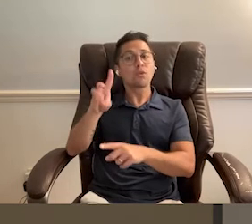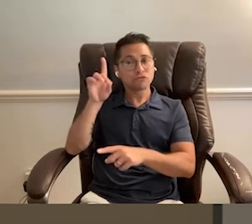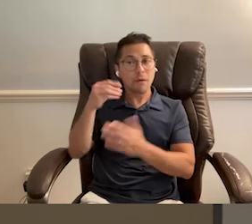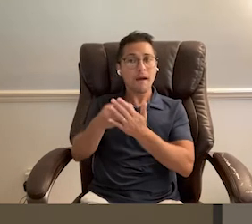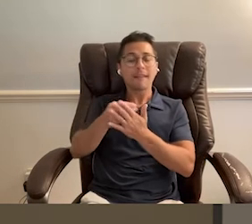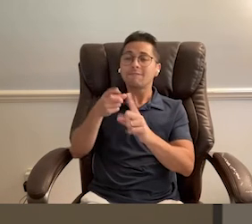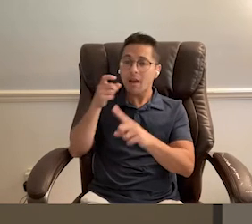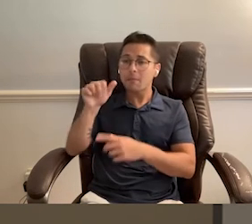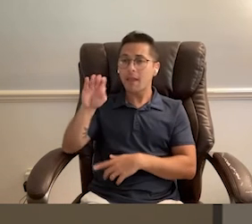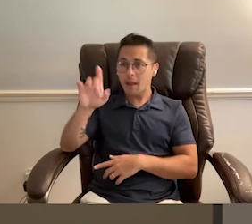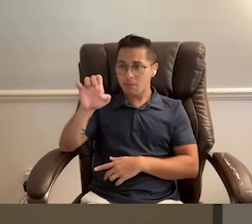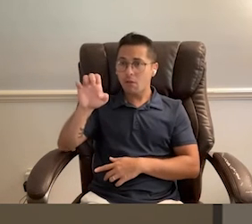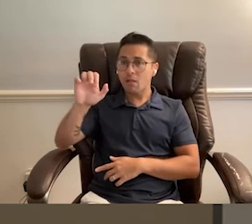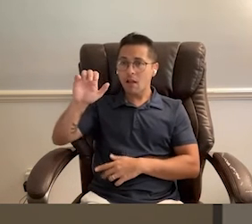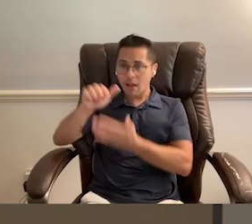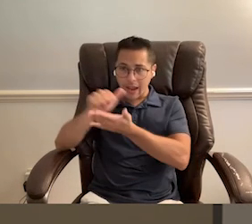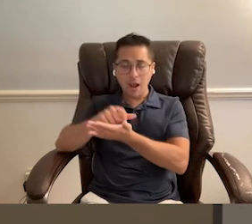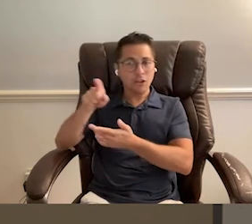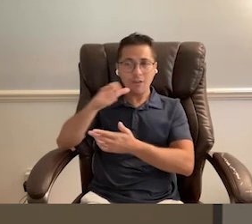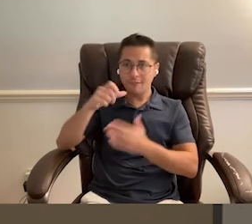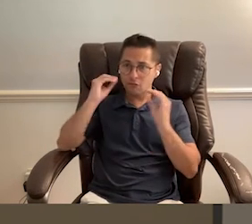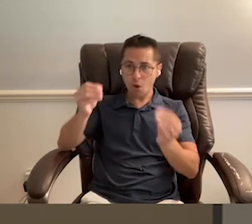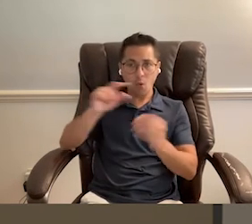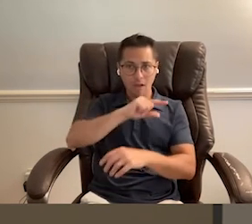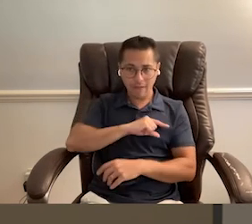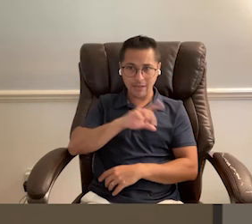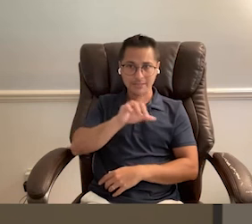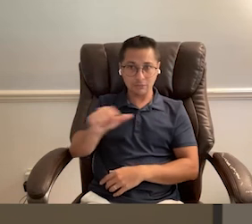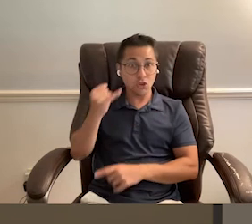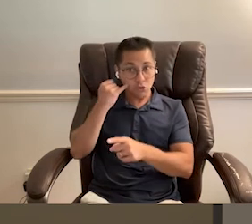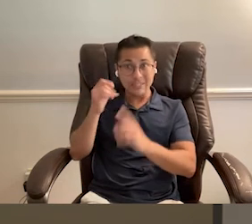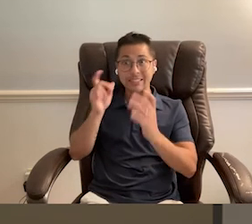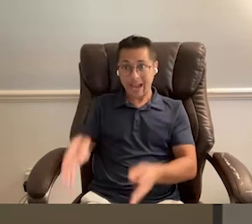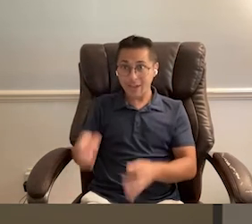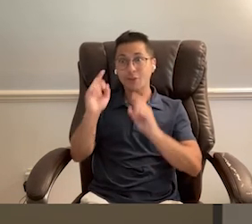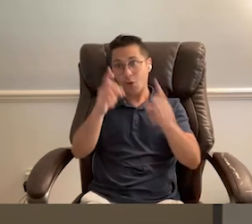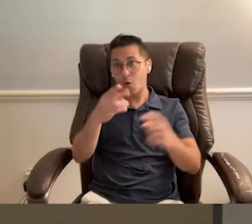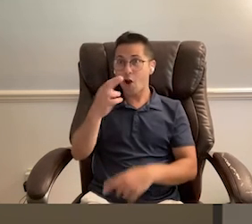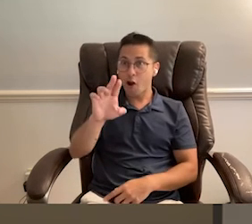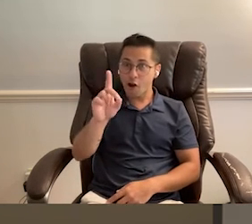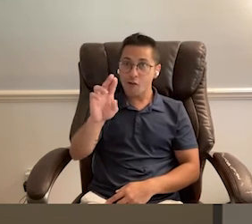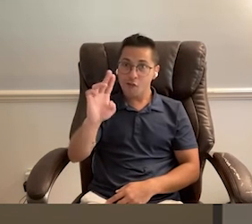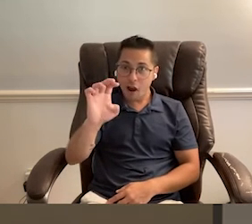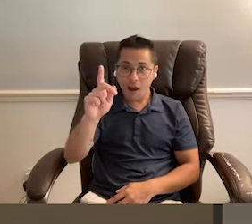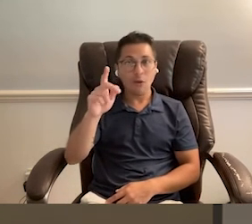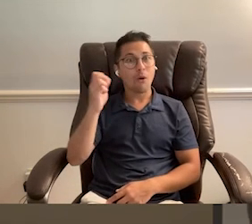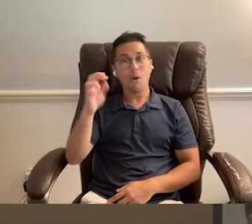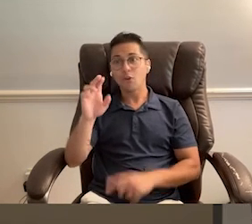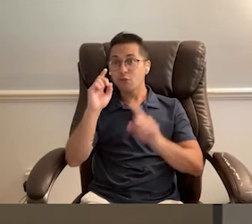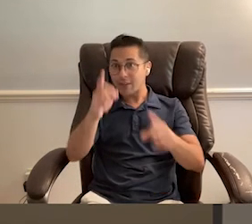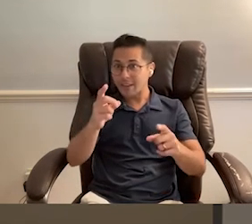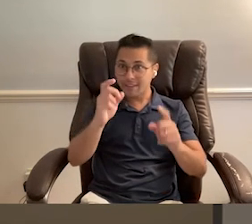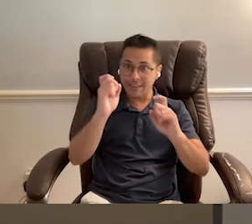have no qualified disability expenses. So you decide to go to Hard Rock, or you gave all the money away. Then you would be subject